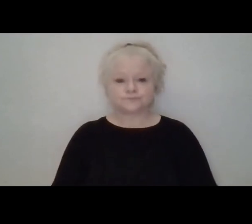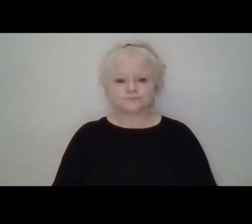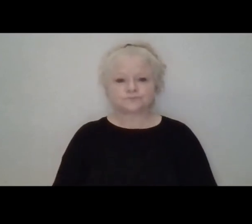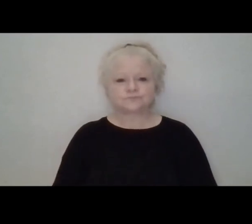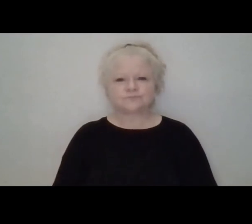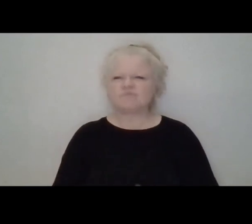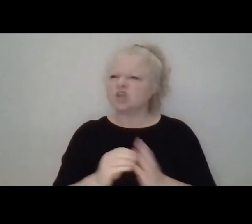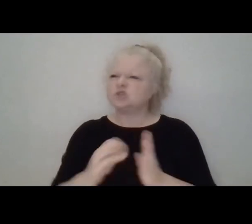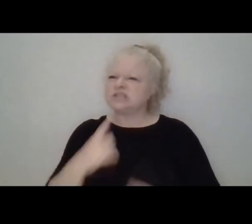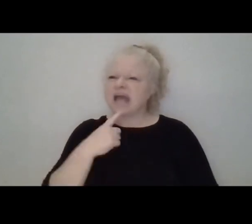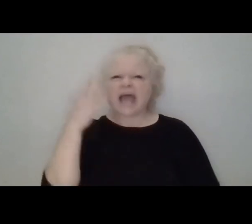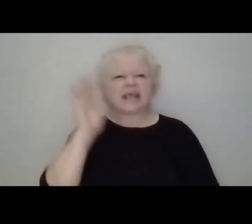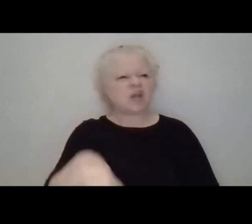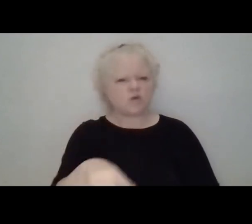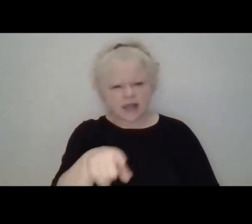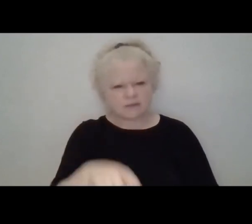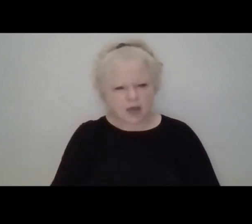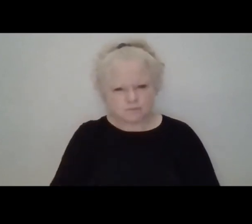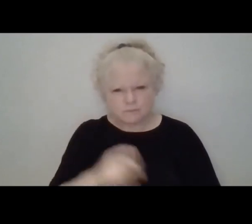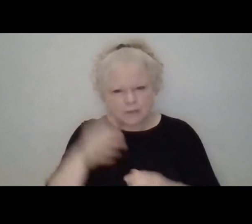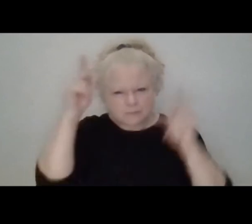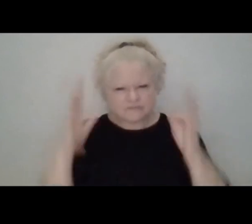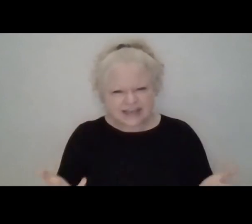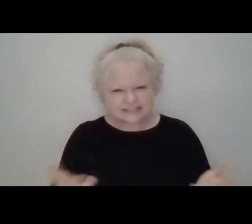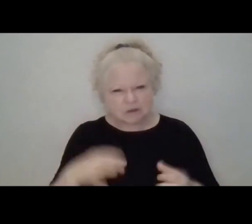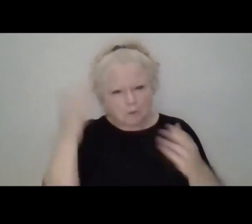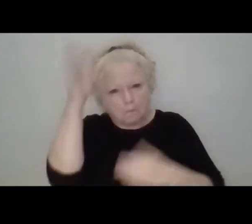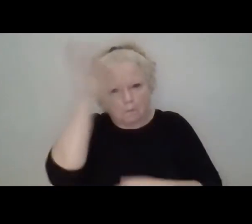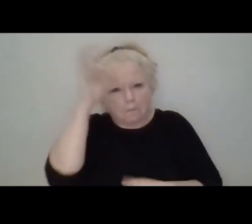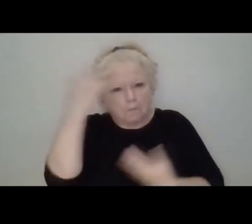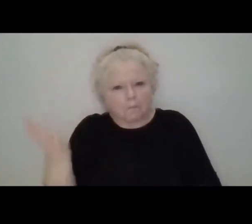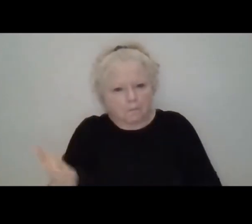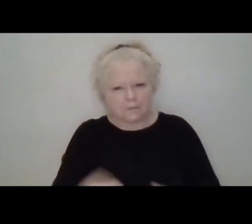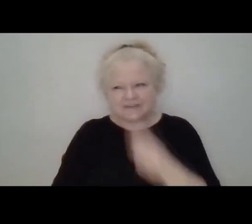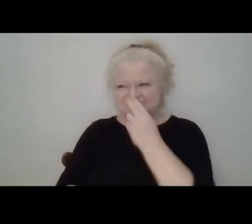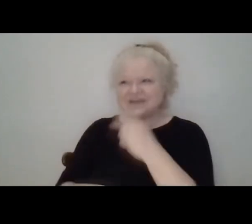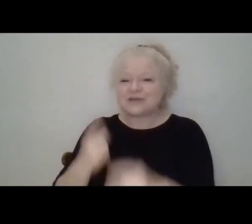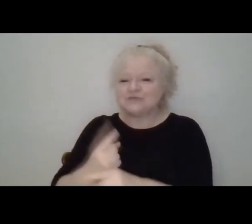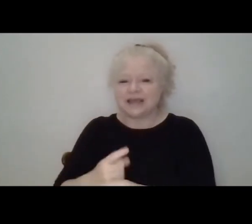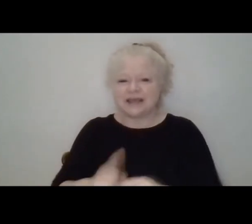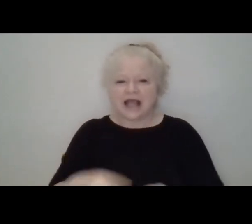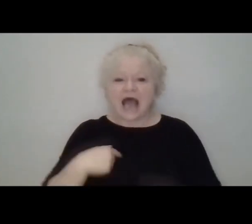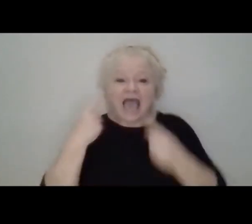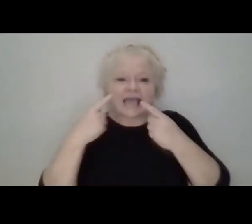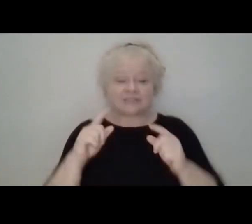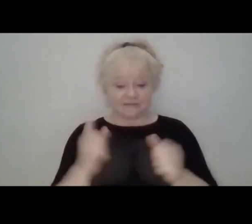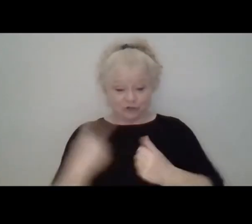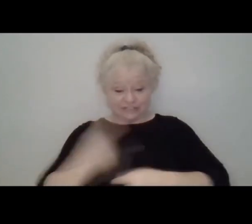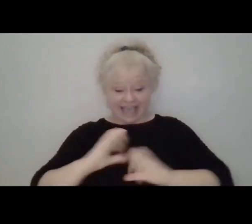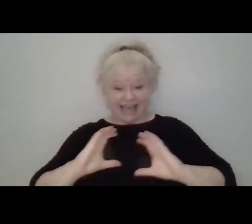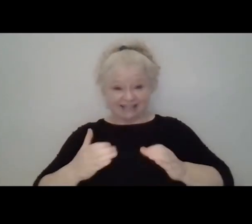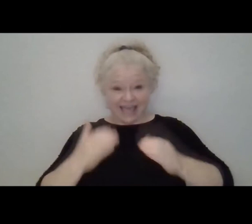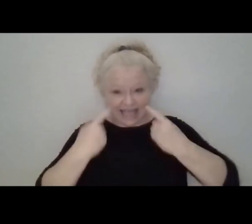you are going, oh my God, I didn't know that about the professor? That's so funny. Yeah, that's right. One of the things that I have to announce at the first day of class